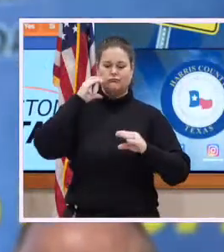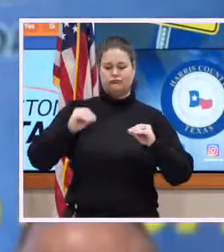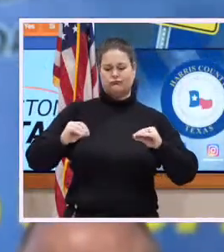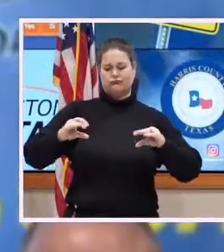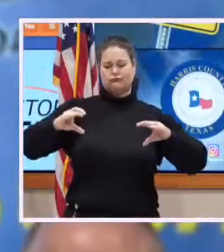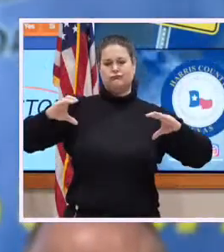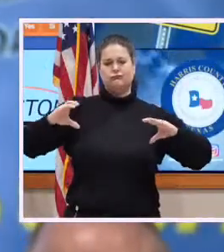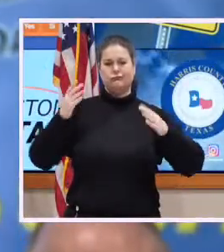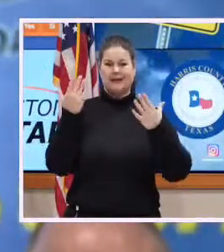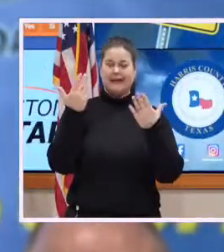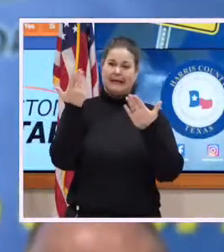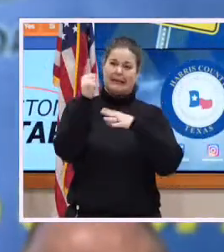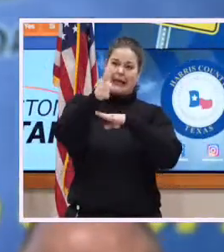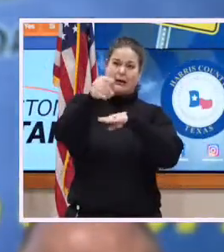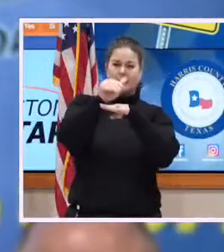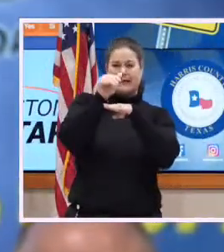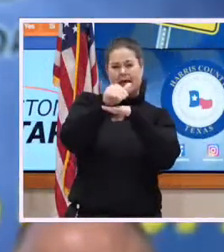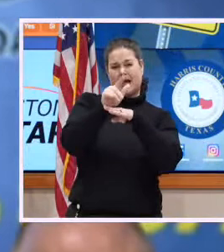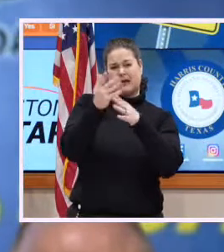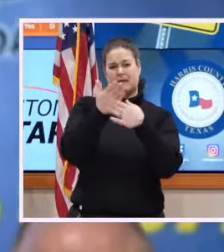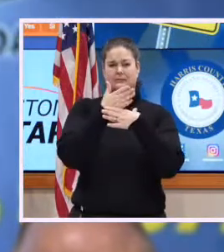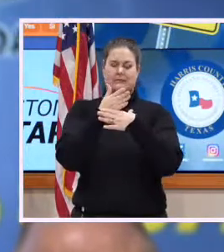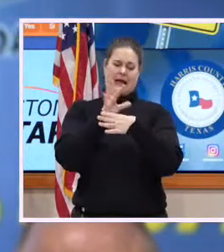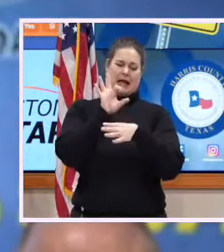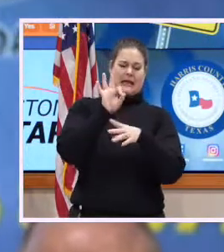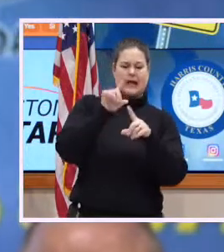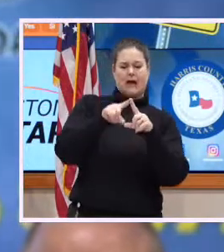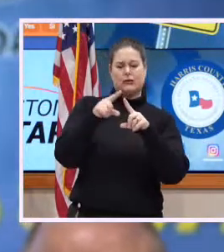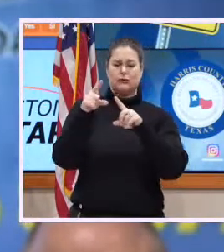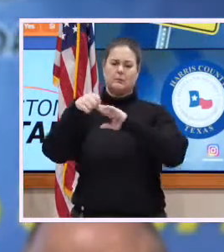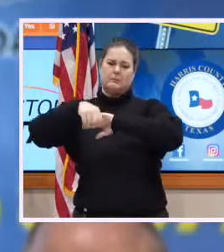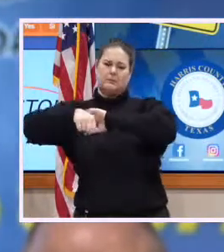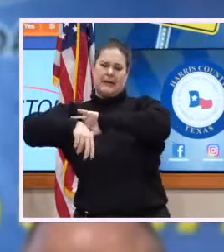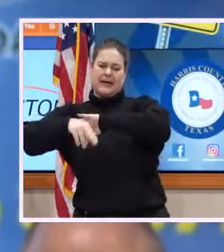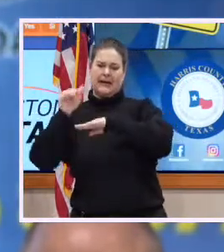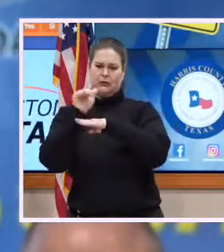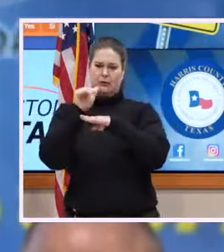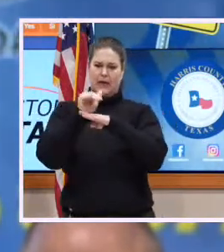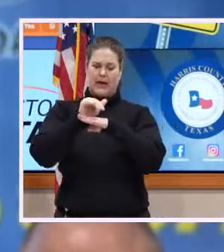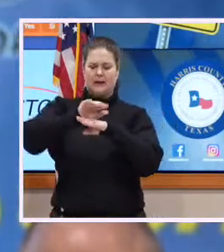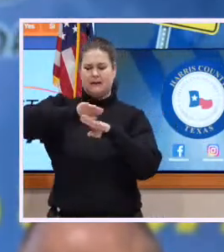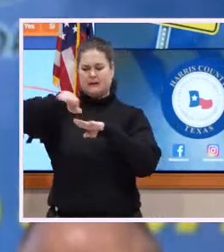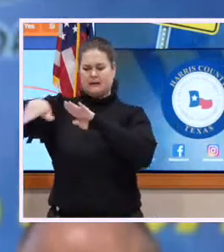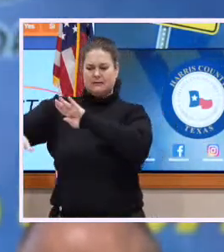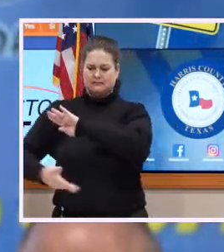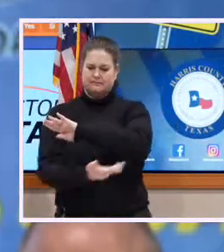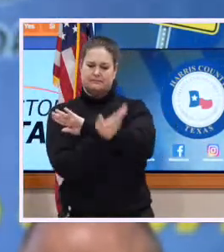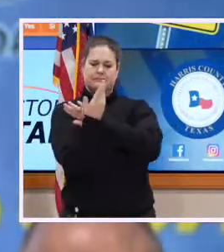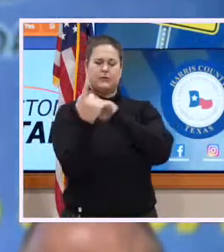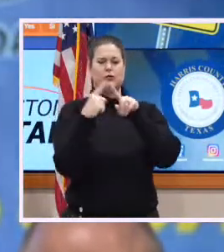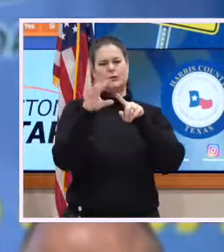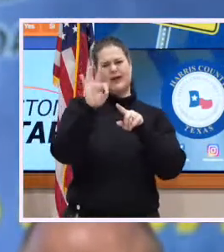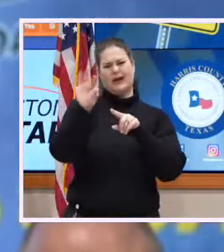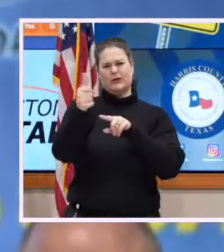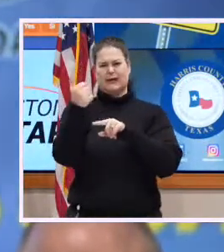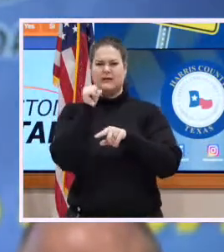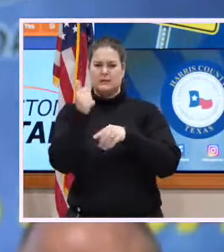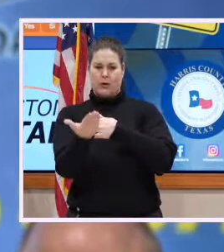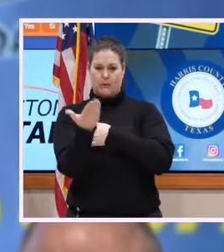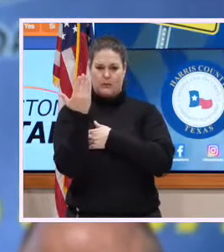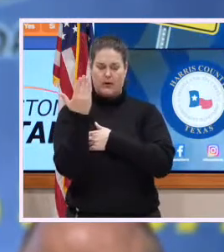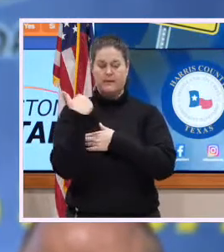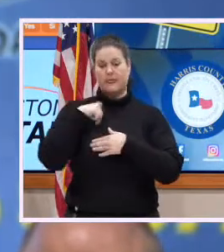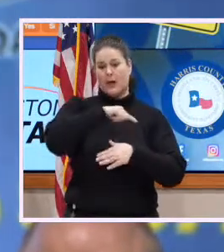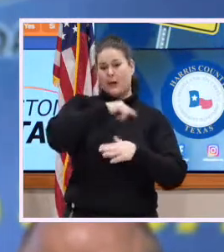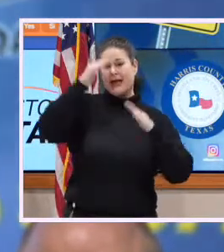this evening, starting anywhere between 9 and midnight over the area, and then continuing through about 9 or 10 o'clock tomorrow morning. We are expecting